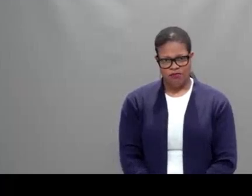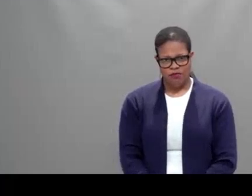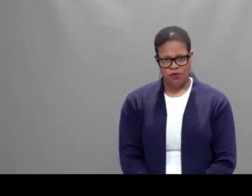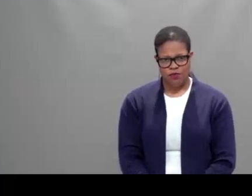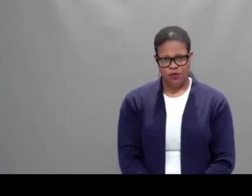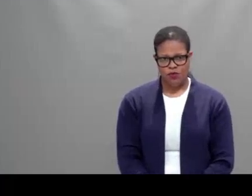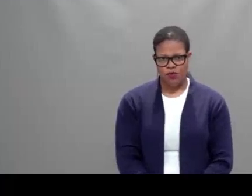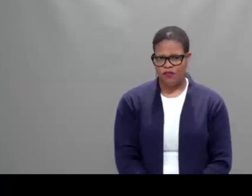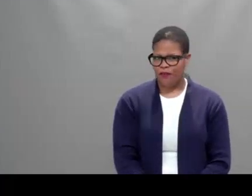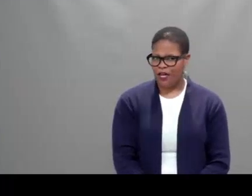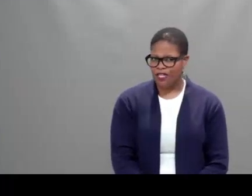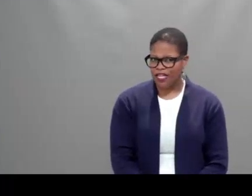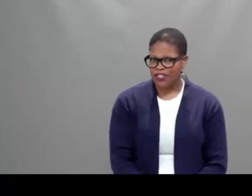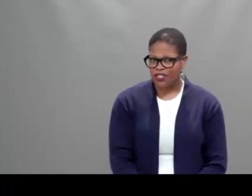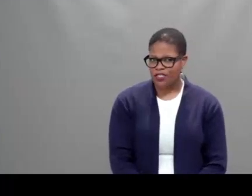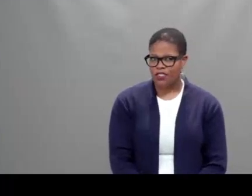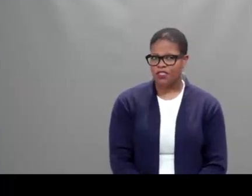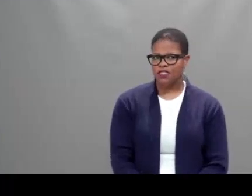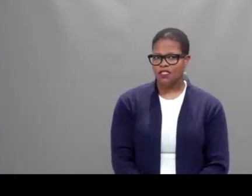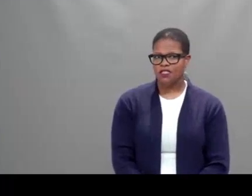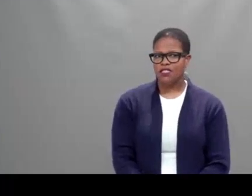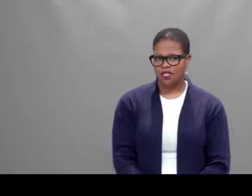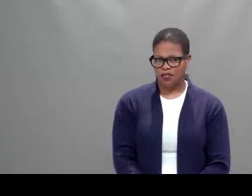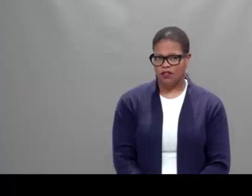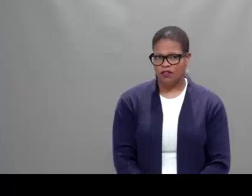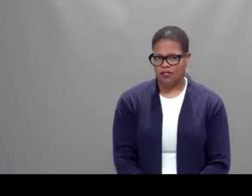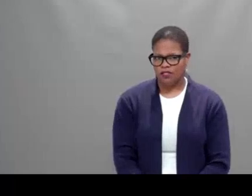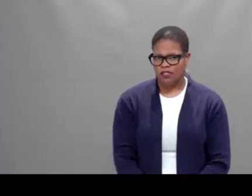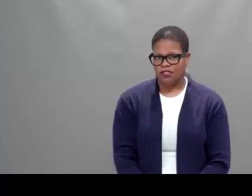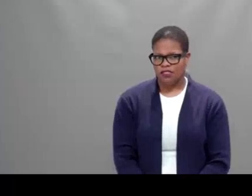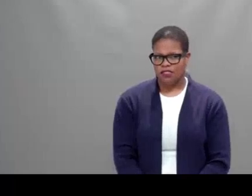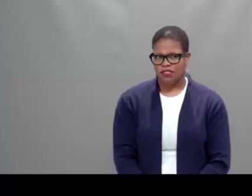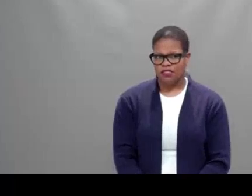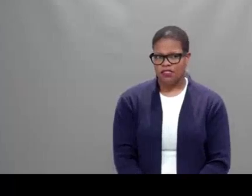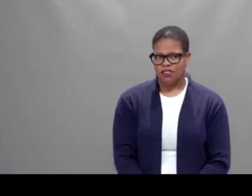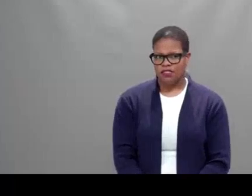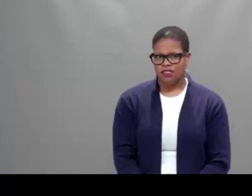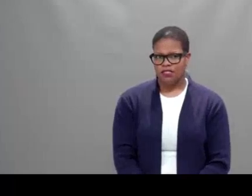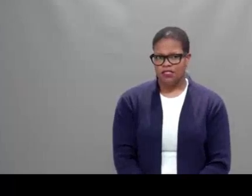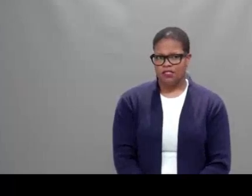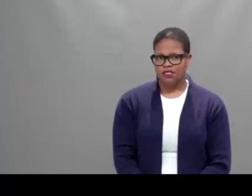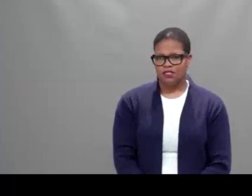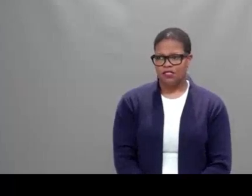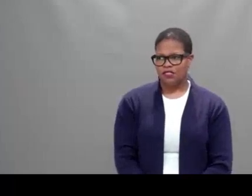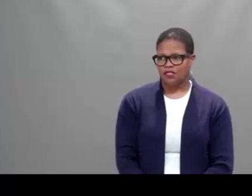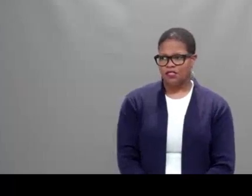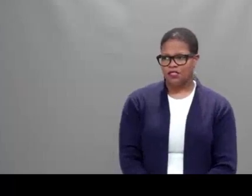fundraising through the foundation here.